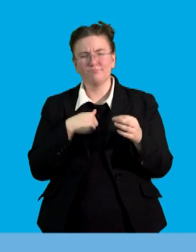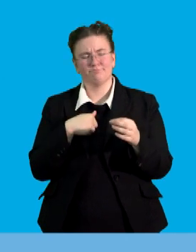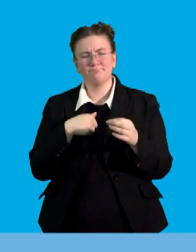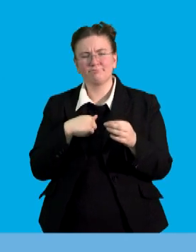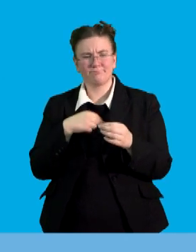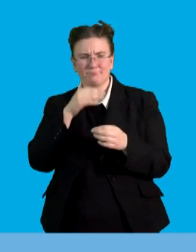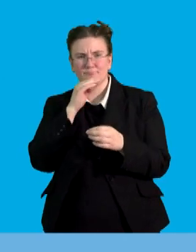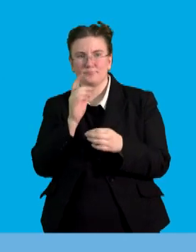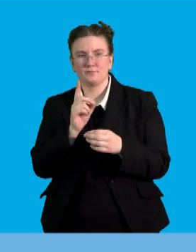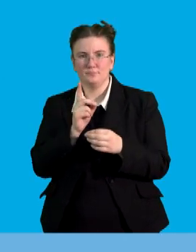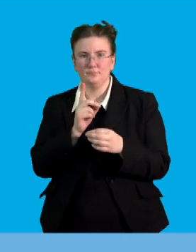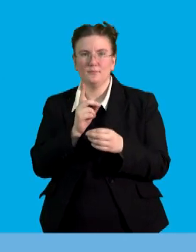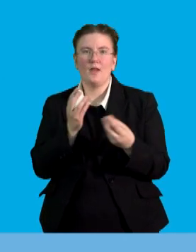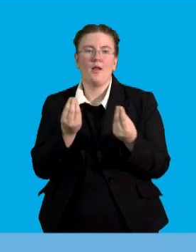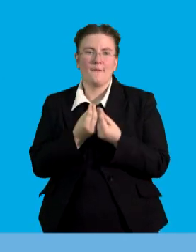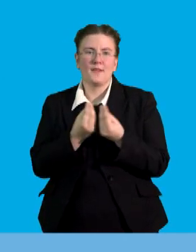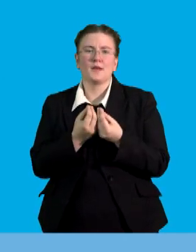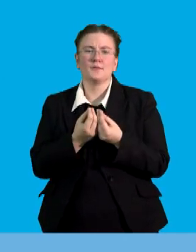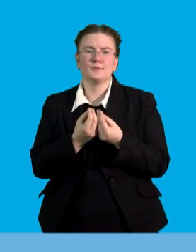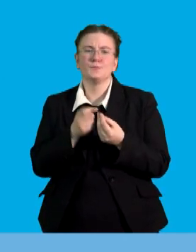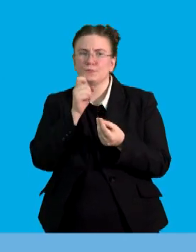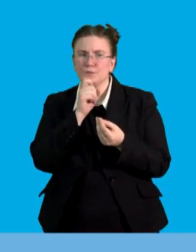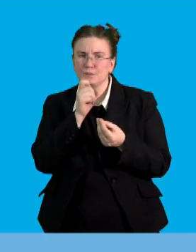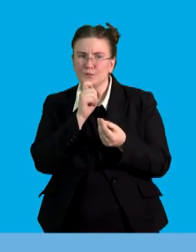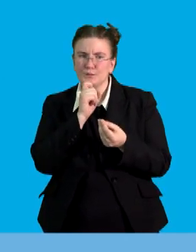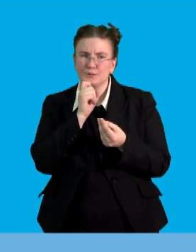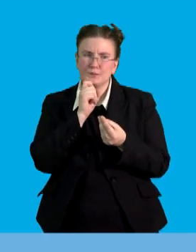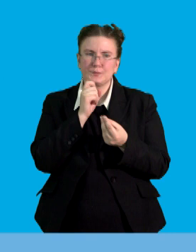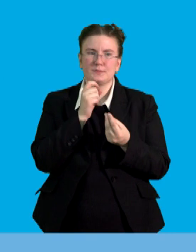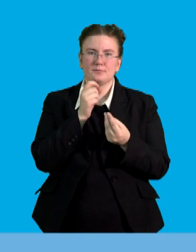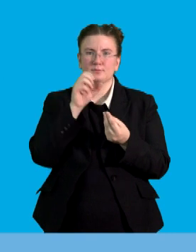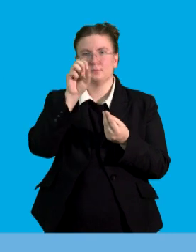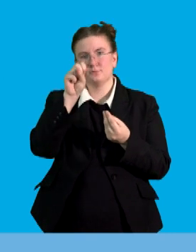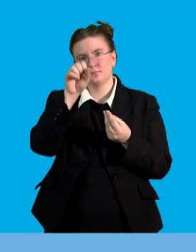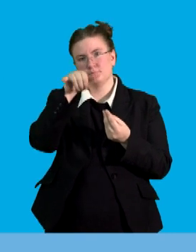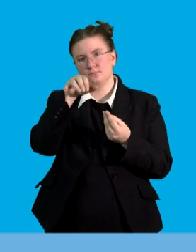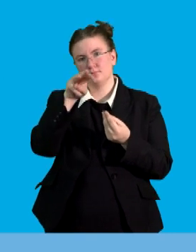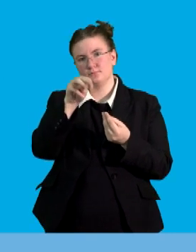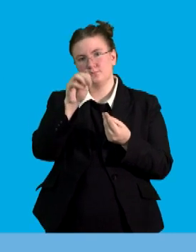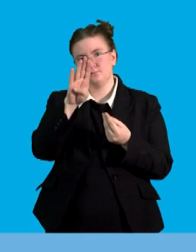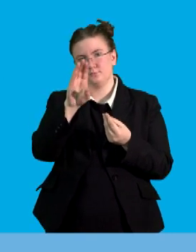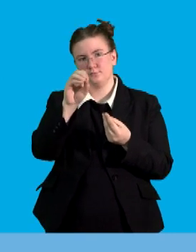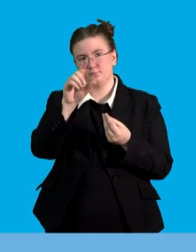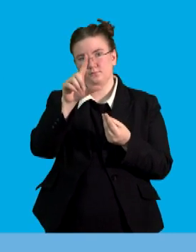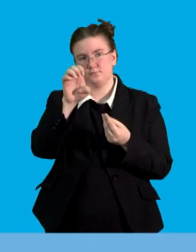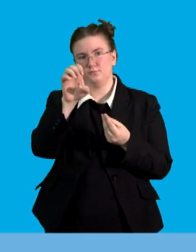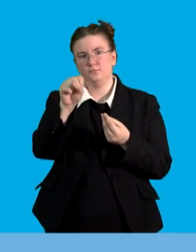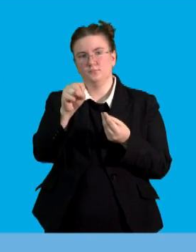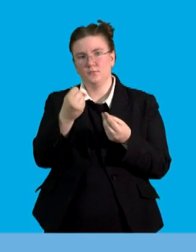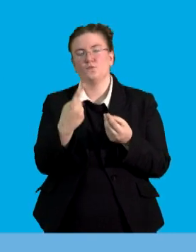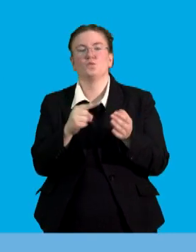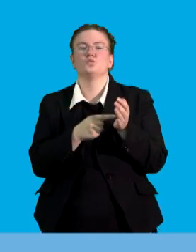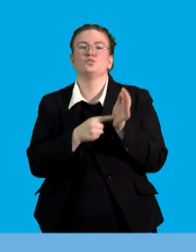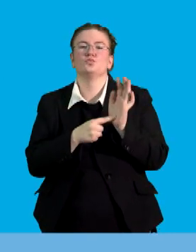referring to, that's now an expression that uses symbols to show the relationship between starting substances